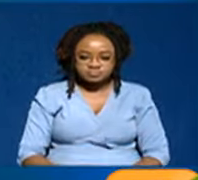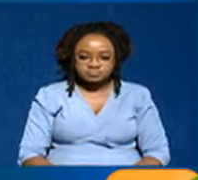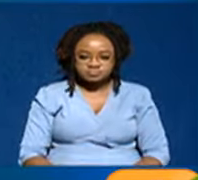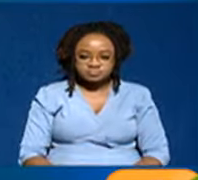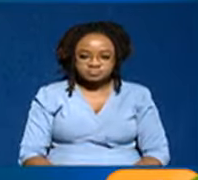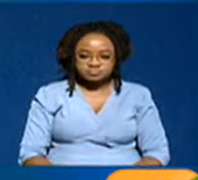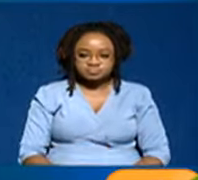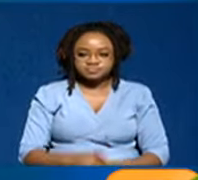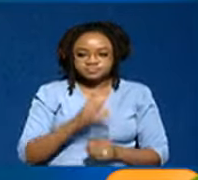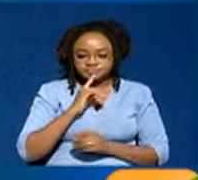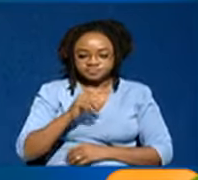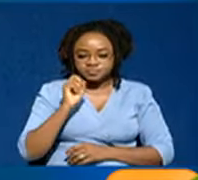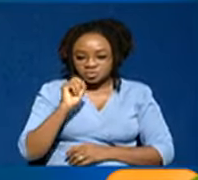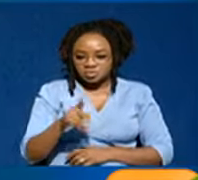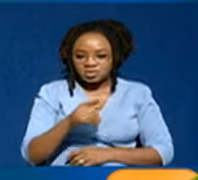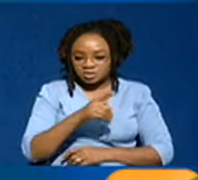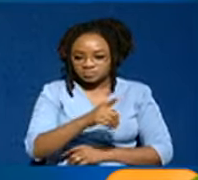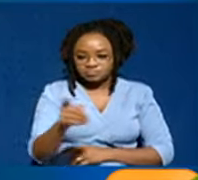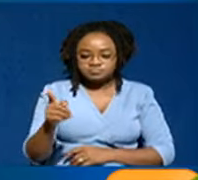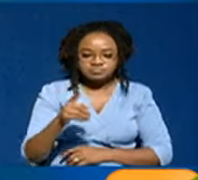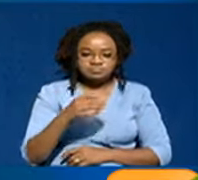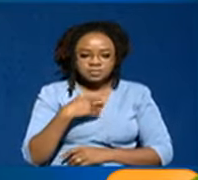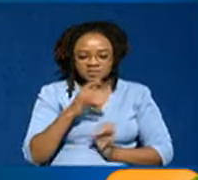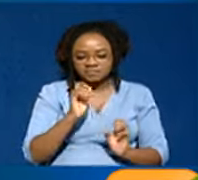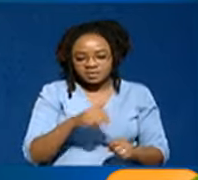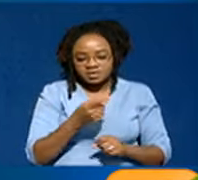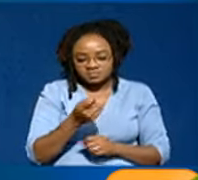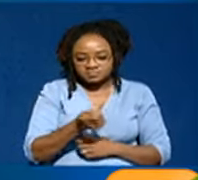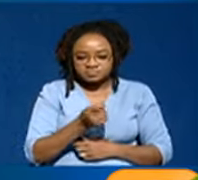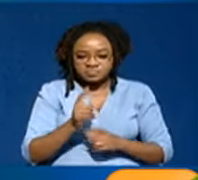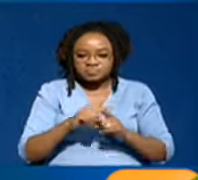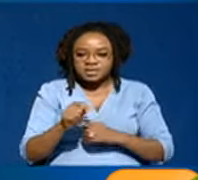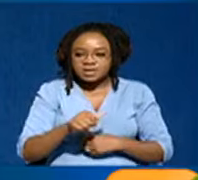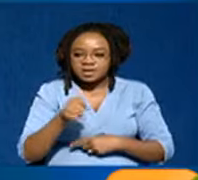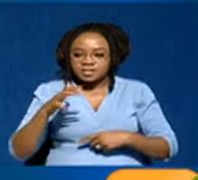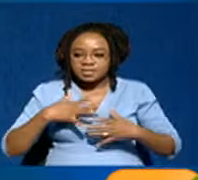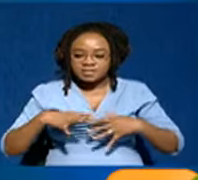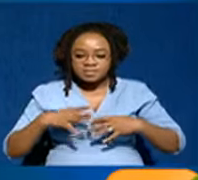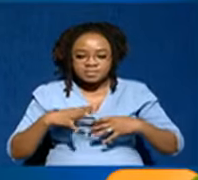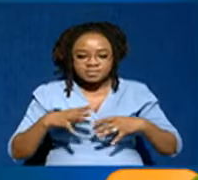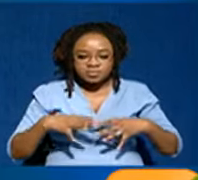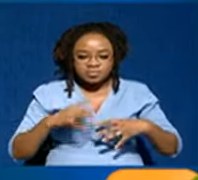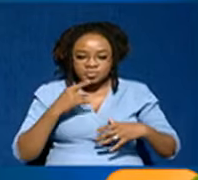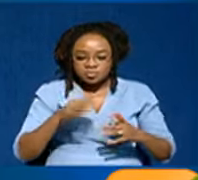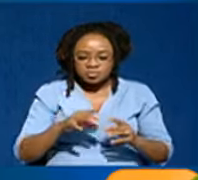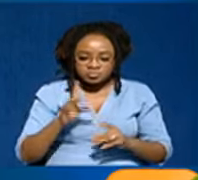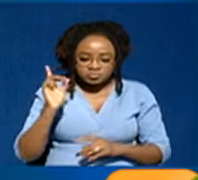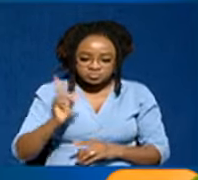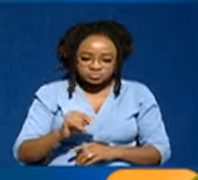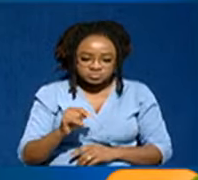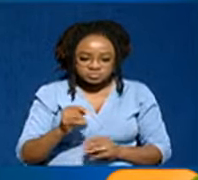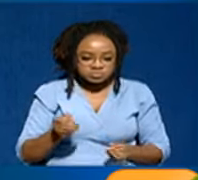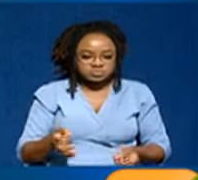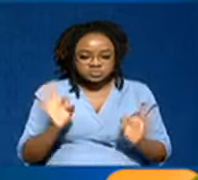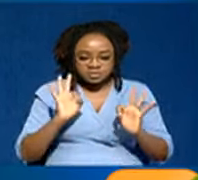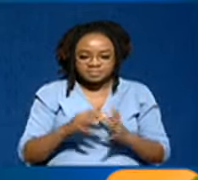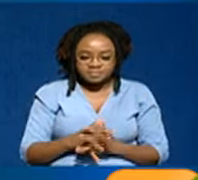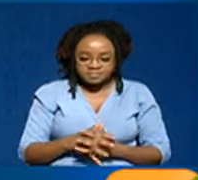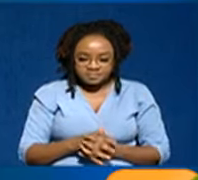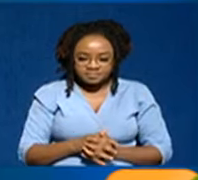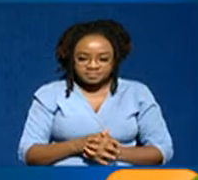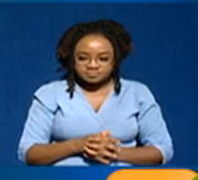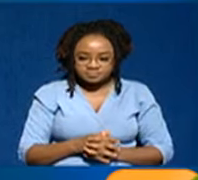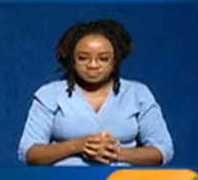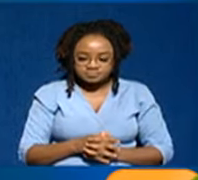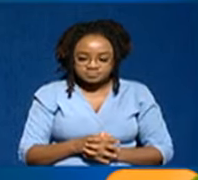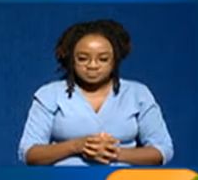said, okay, those ones can afford it. Mm-hmm. There are few. But what about those who cannot afford? And that's how we started saying, okay, now, can we